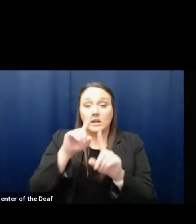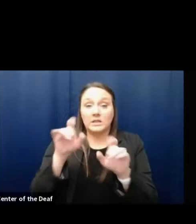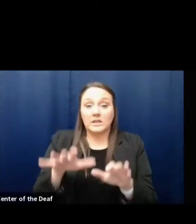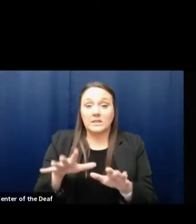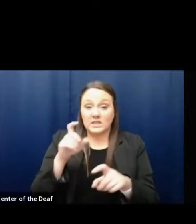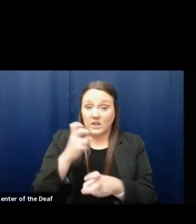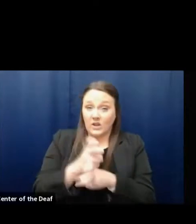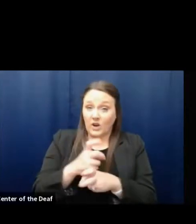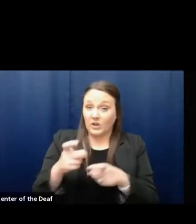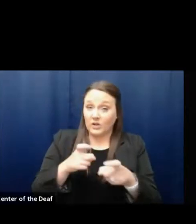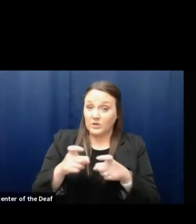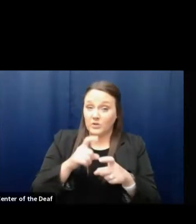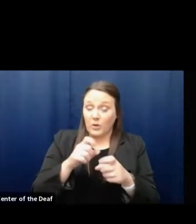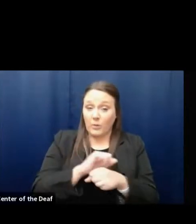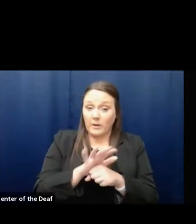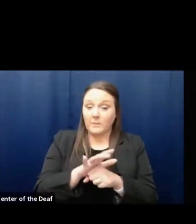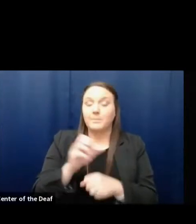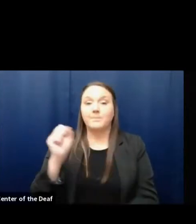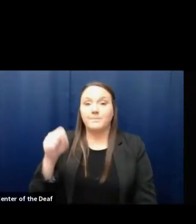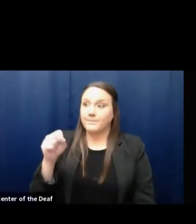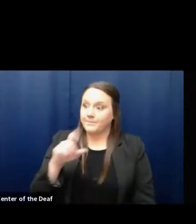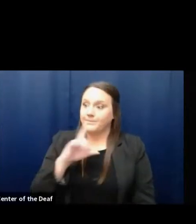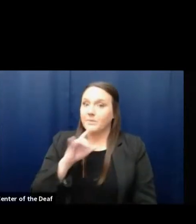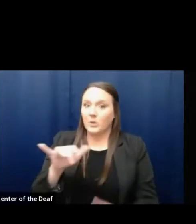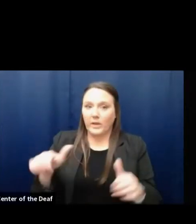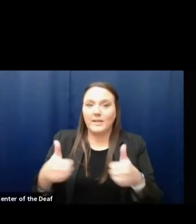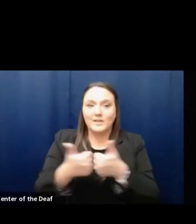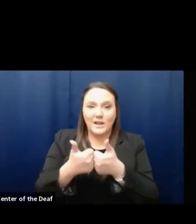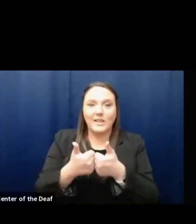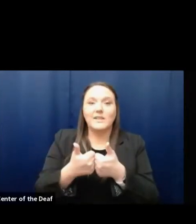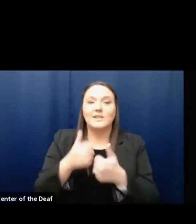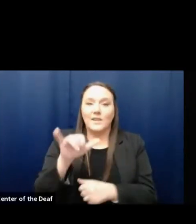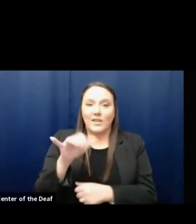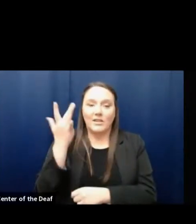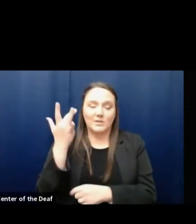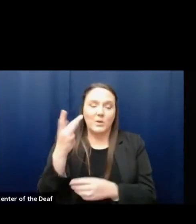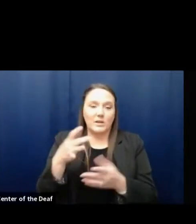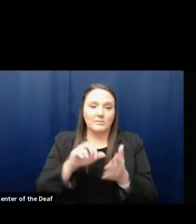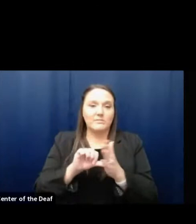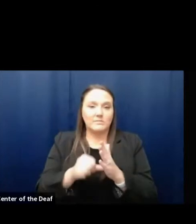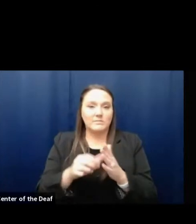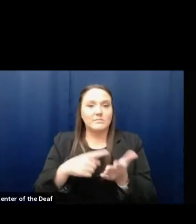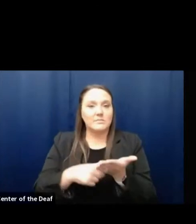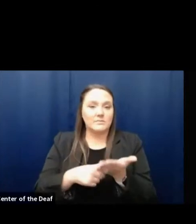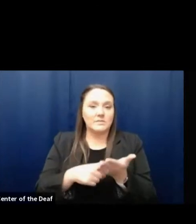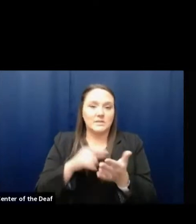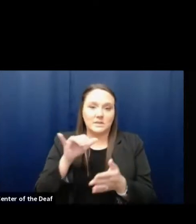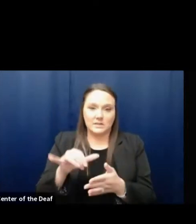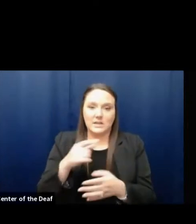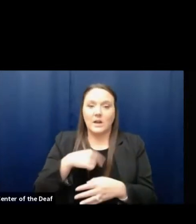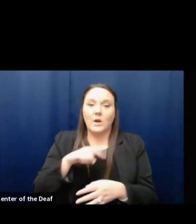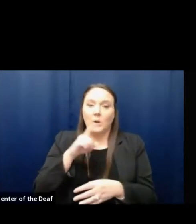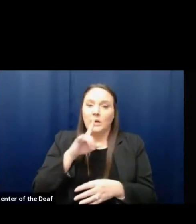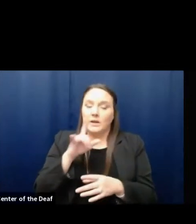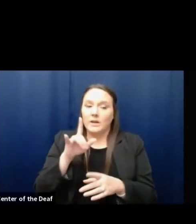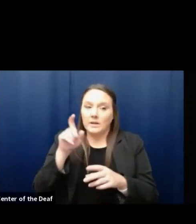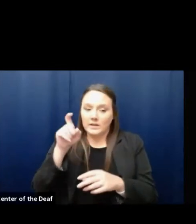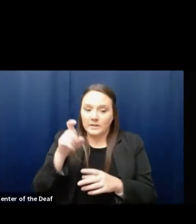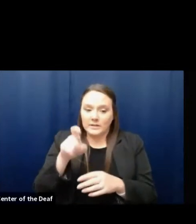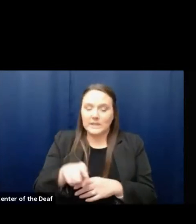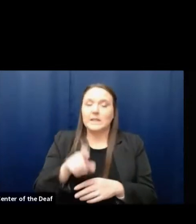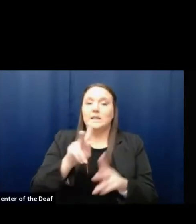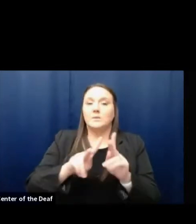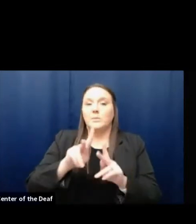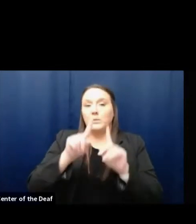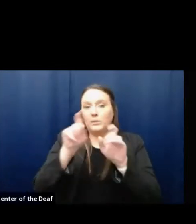really challenging, which is why we talk about that a lot. And we've been talking about that. We really need people to get tested so